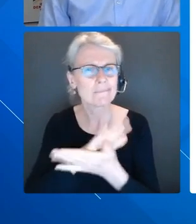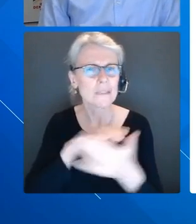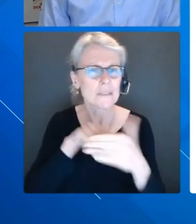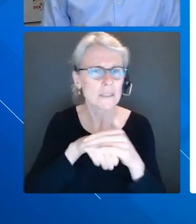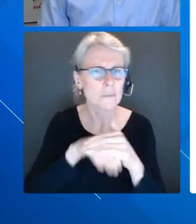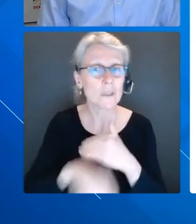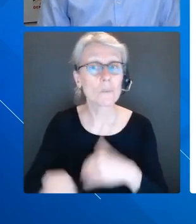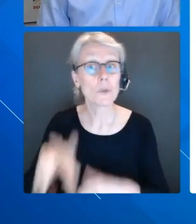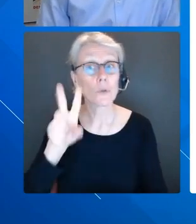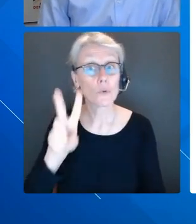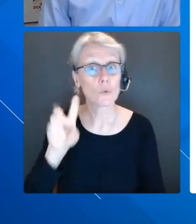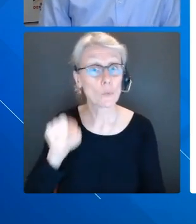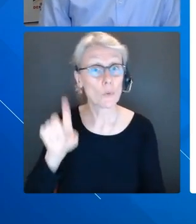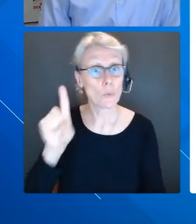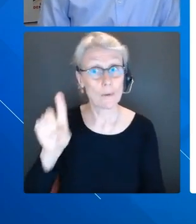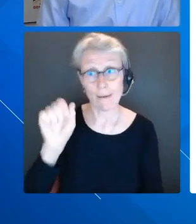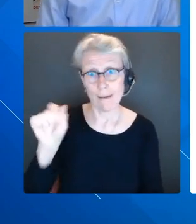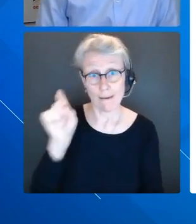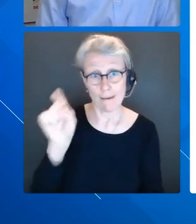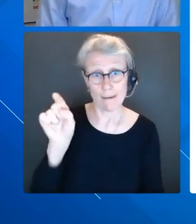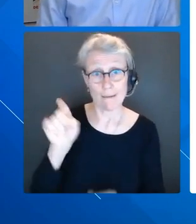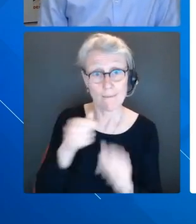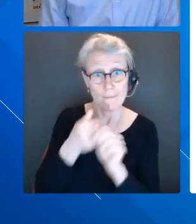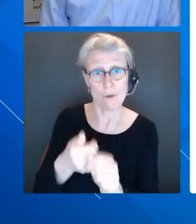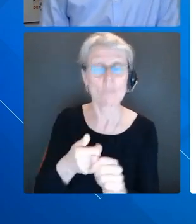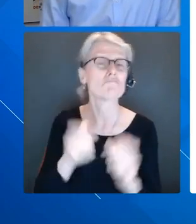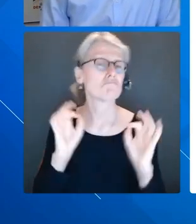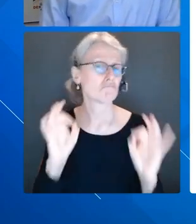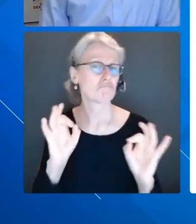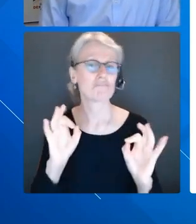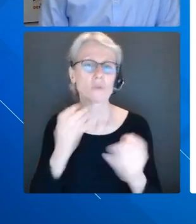2.1A, if you follow that, you're going to be good.